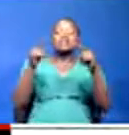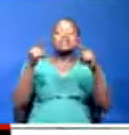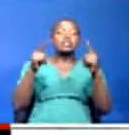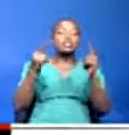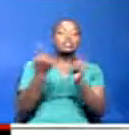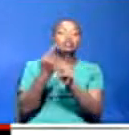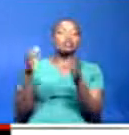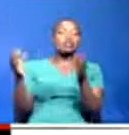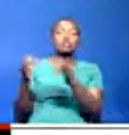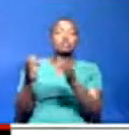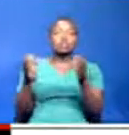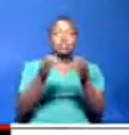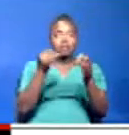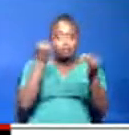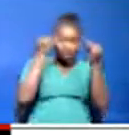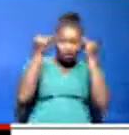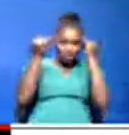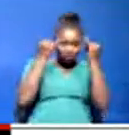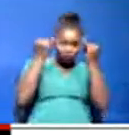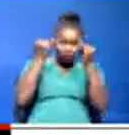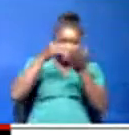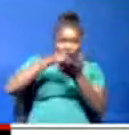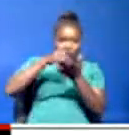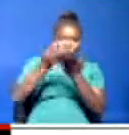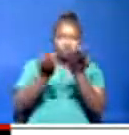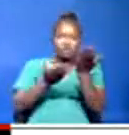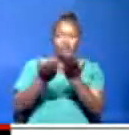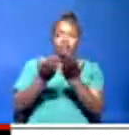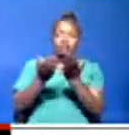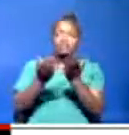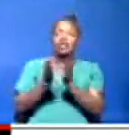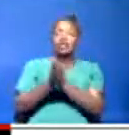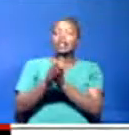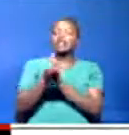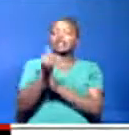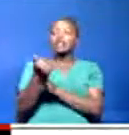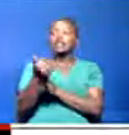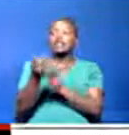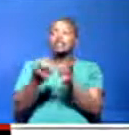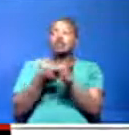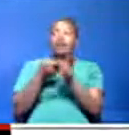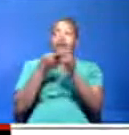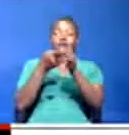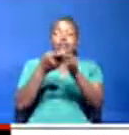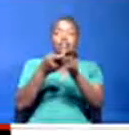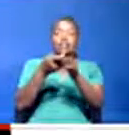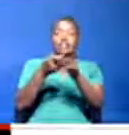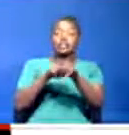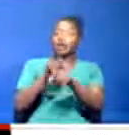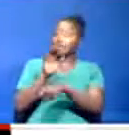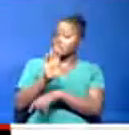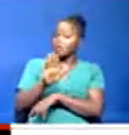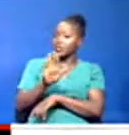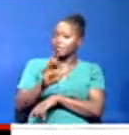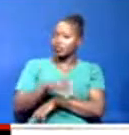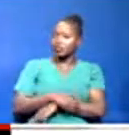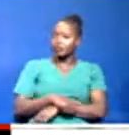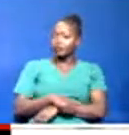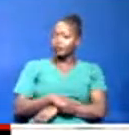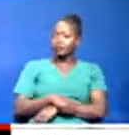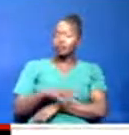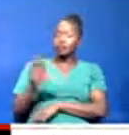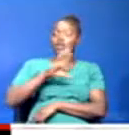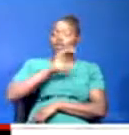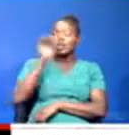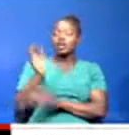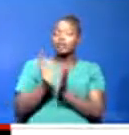such as innovations for inclusive service delivery, among others, were awarded during the ceremony. The Africa Public